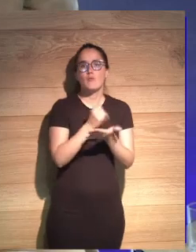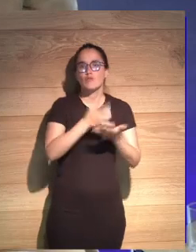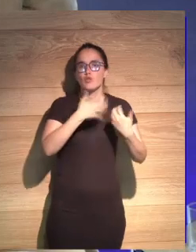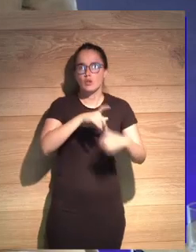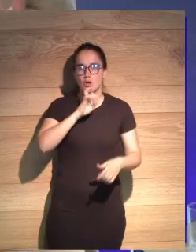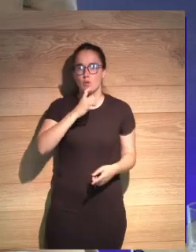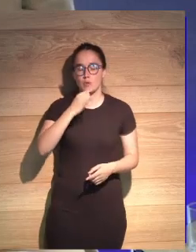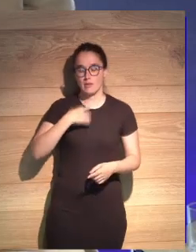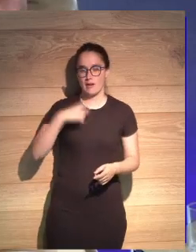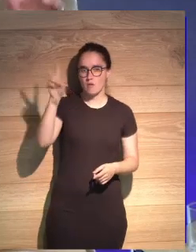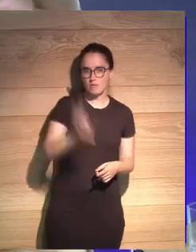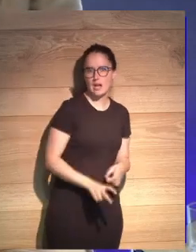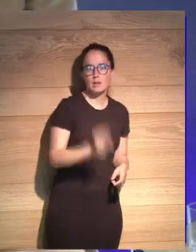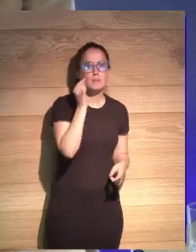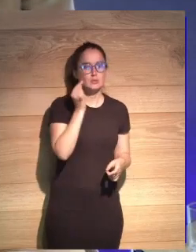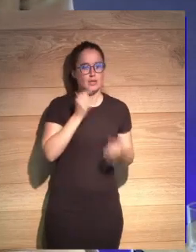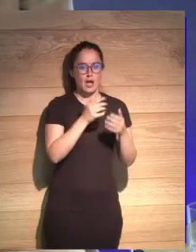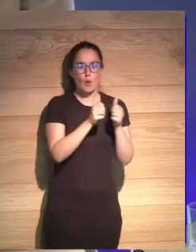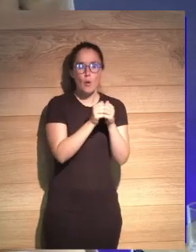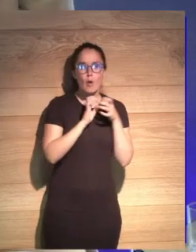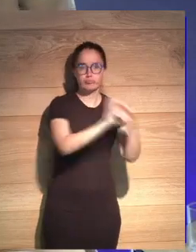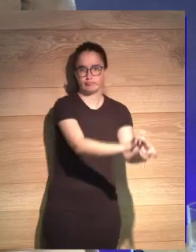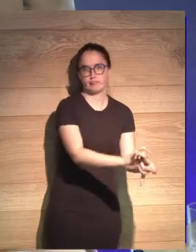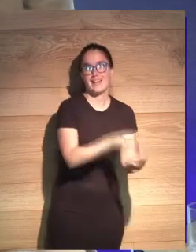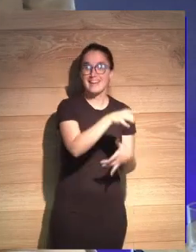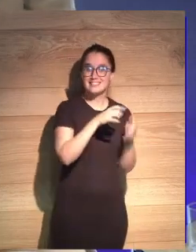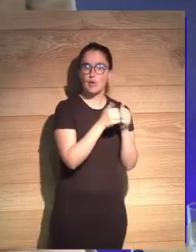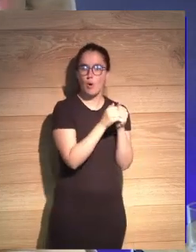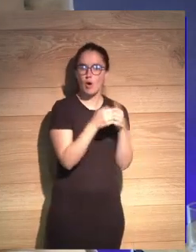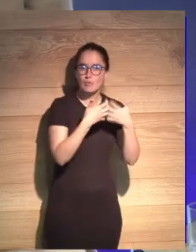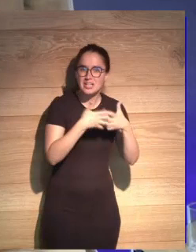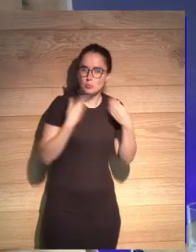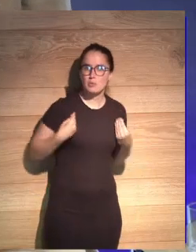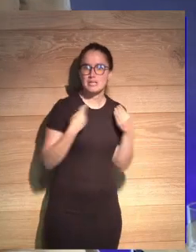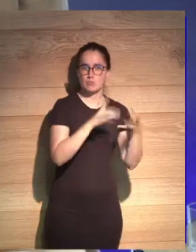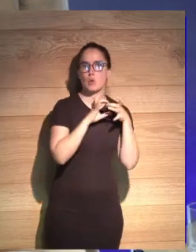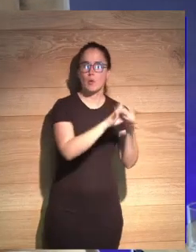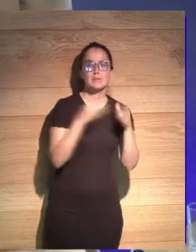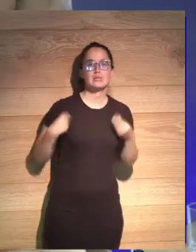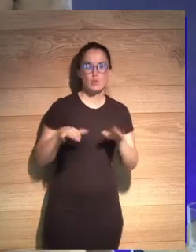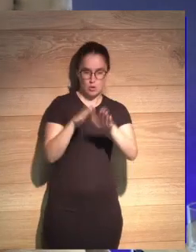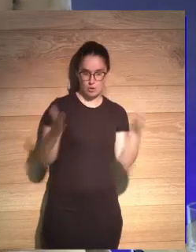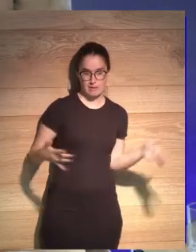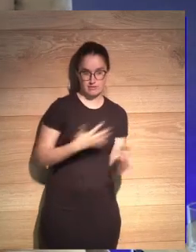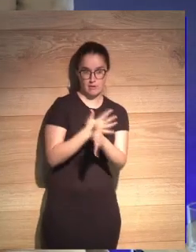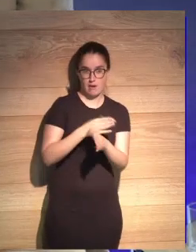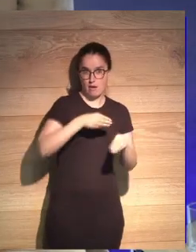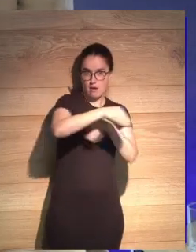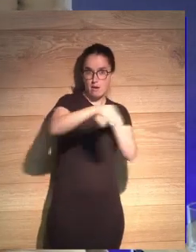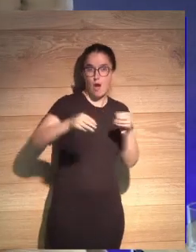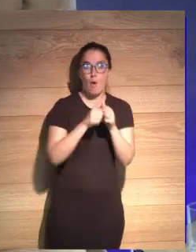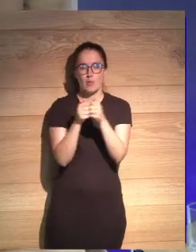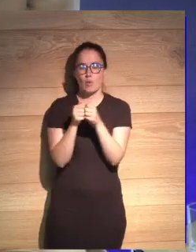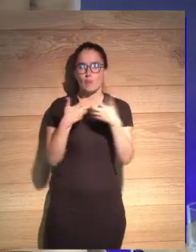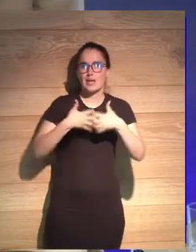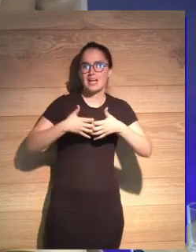need a gamer to explain what test I'm going to use, and the gamer will tell me, well, this you have it in